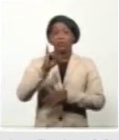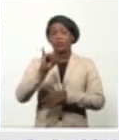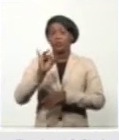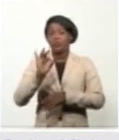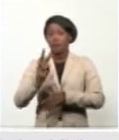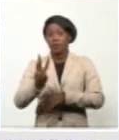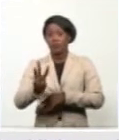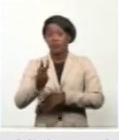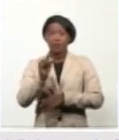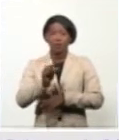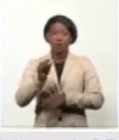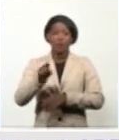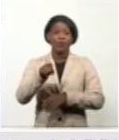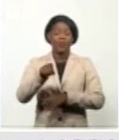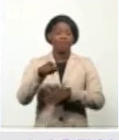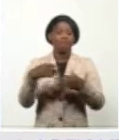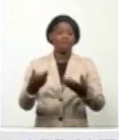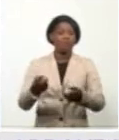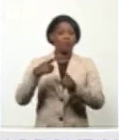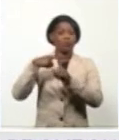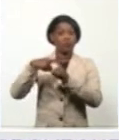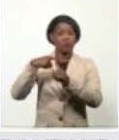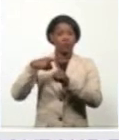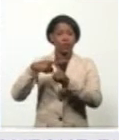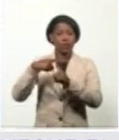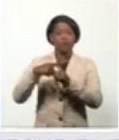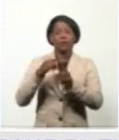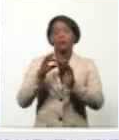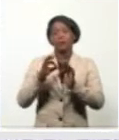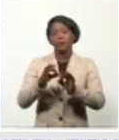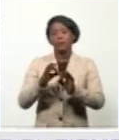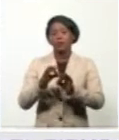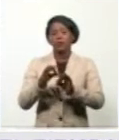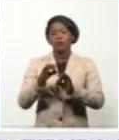97,003 samples have been taken, and